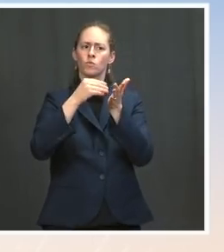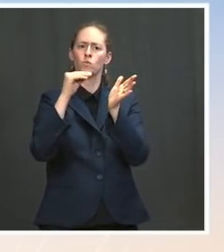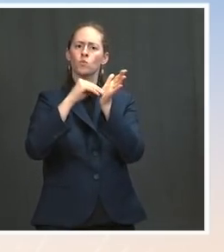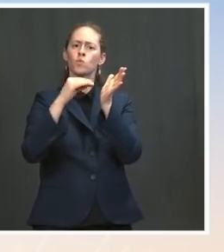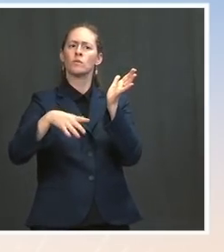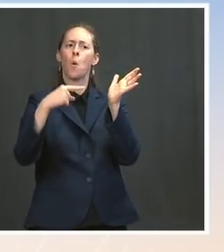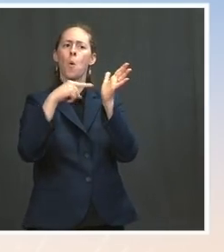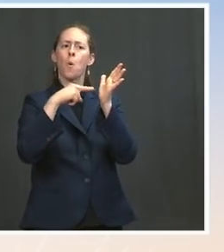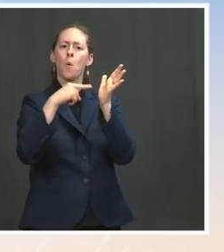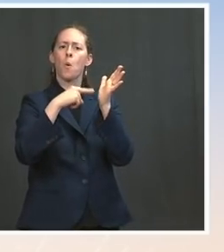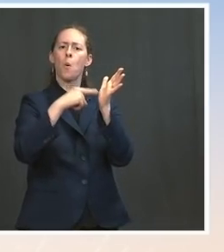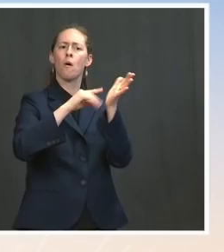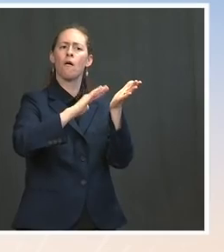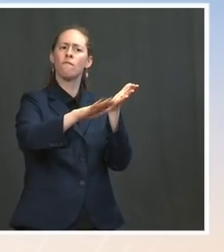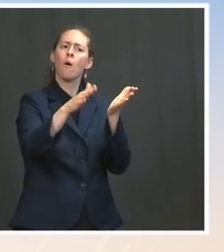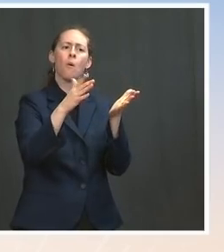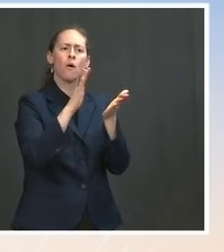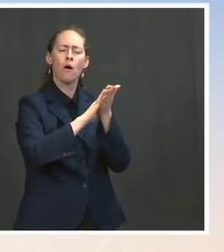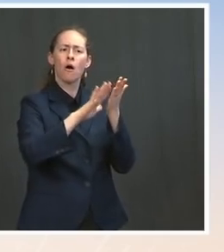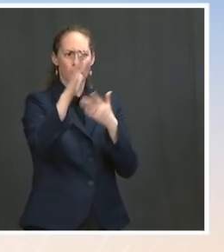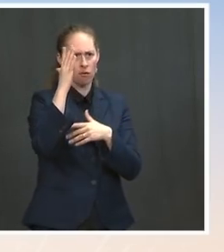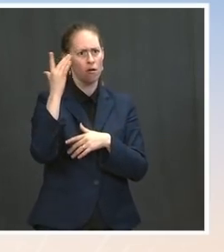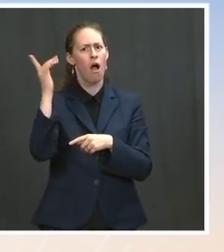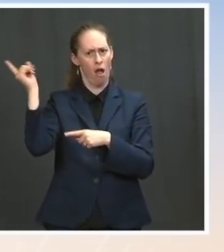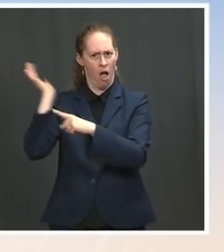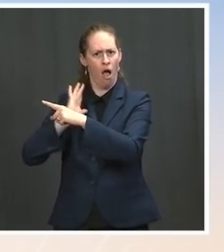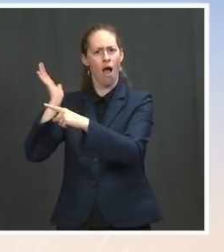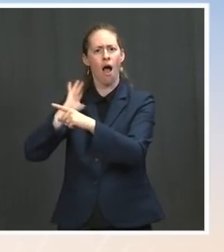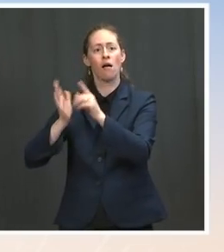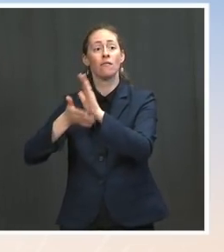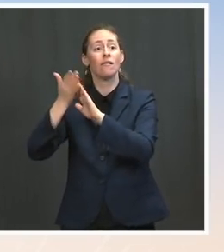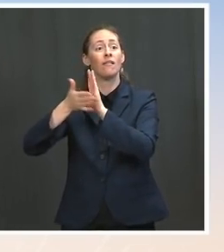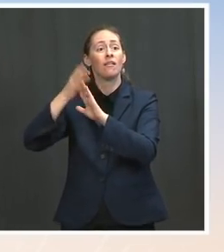We know that student debt is a big driver in